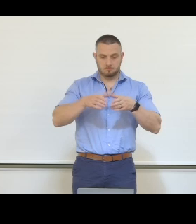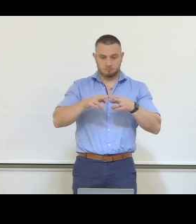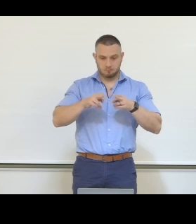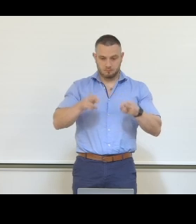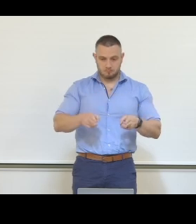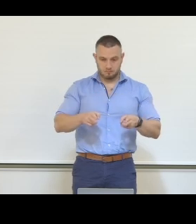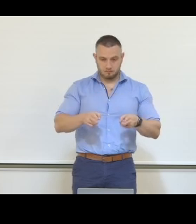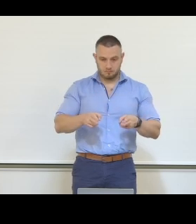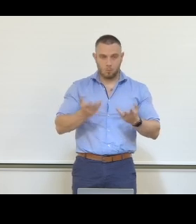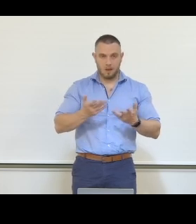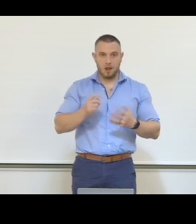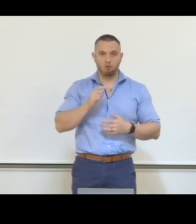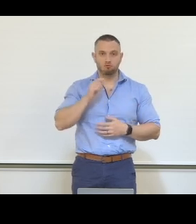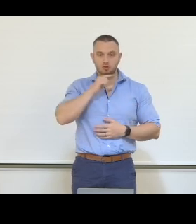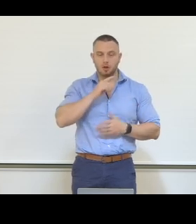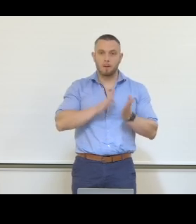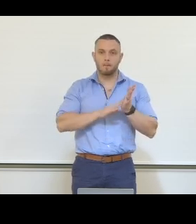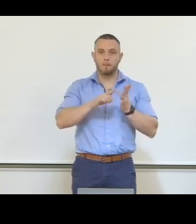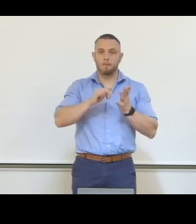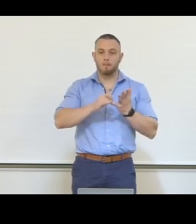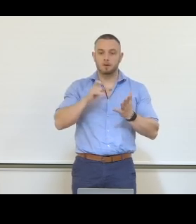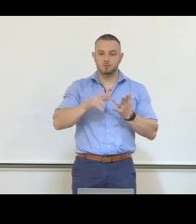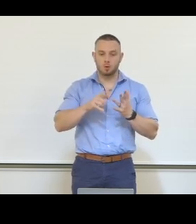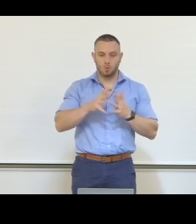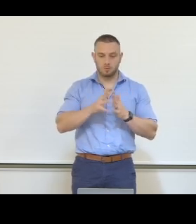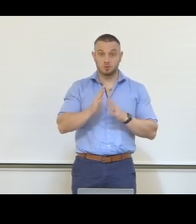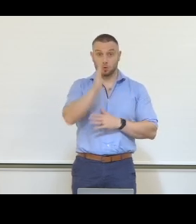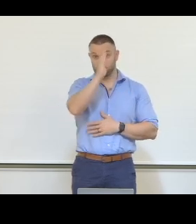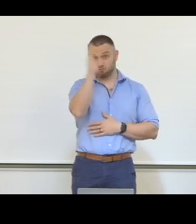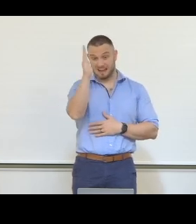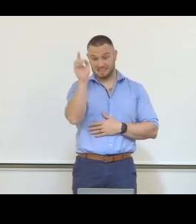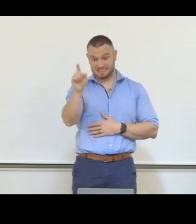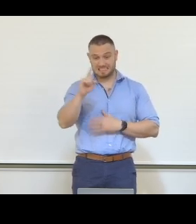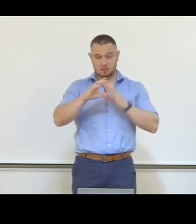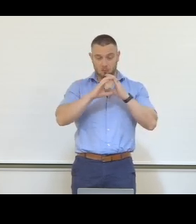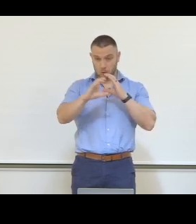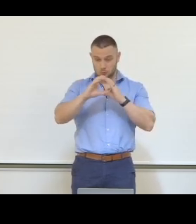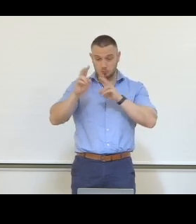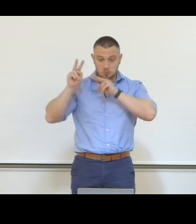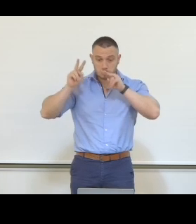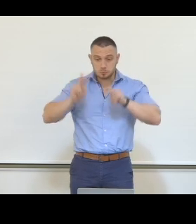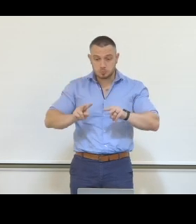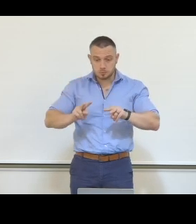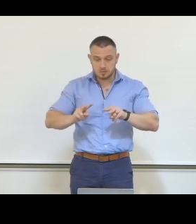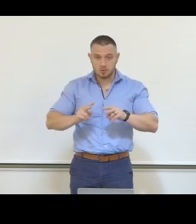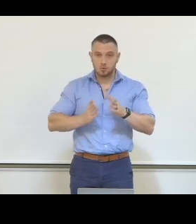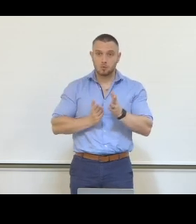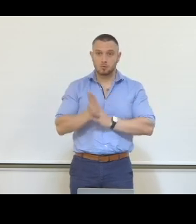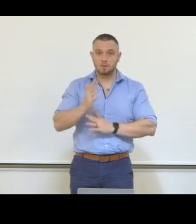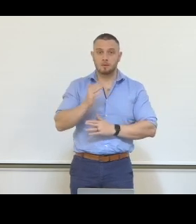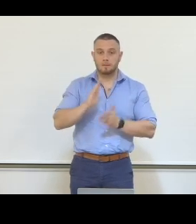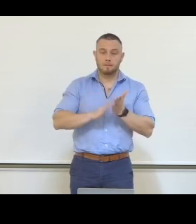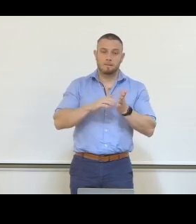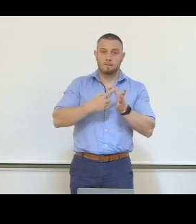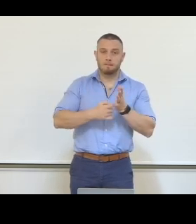bay in Russia, in Moscow. On the top right, you can see the modules as they were during this Mars500 mission. So